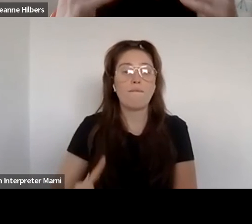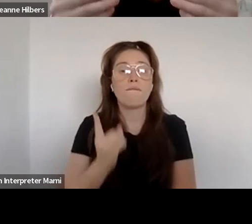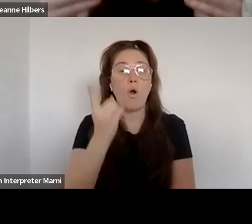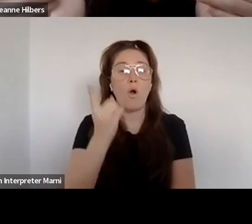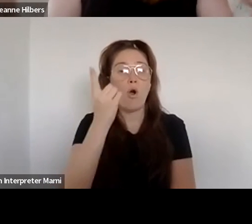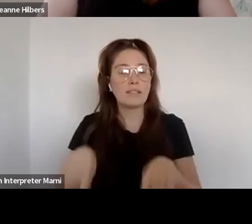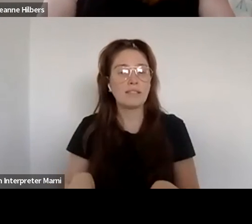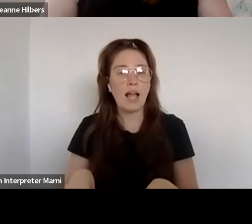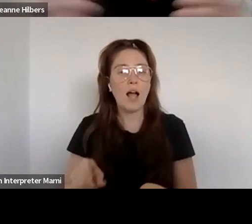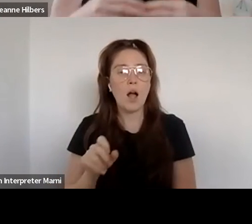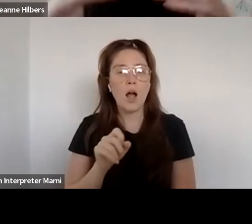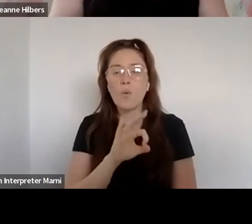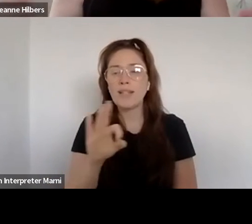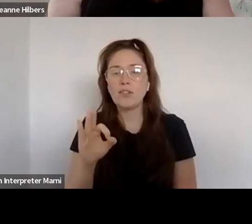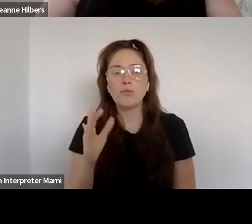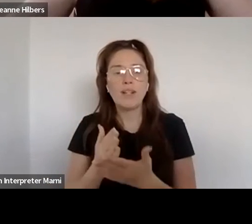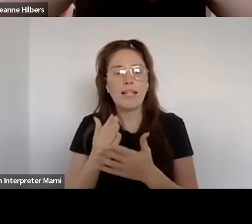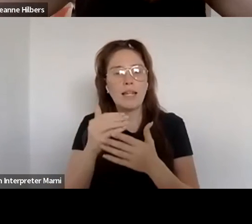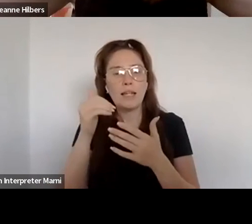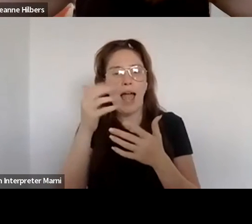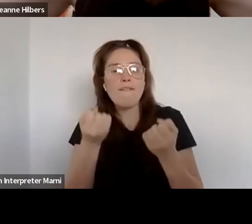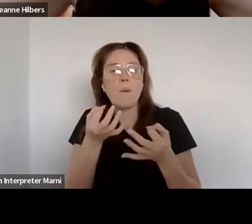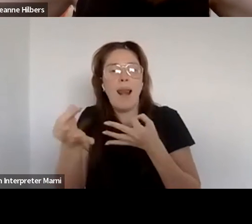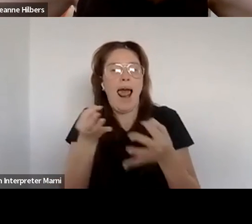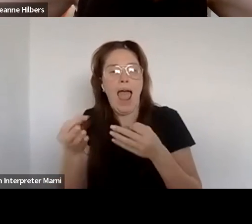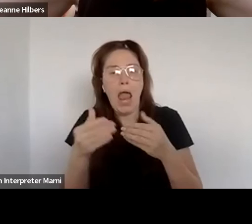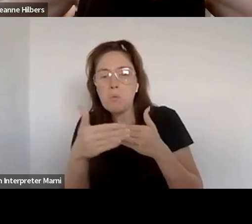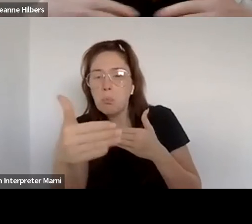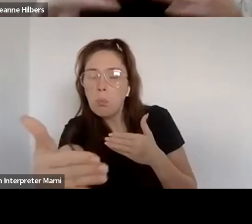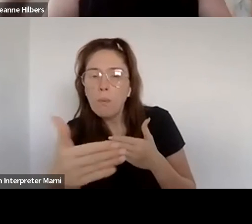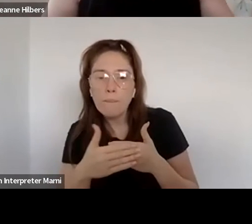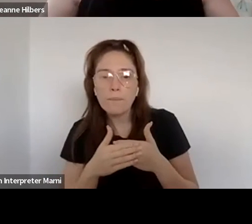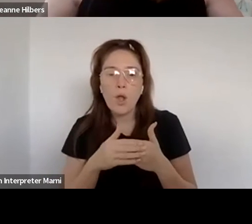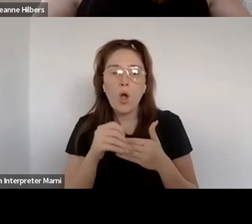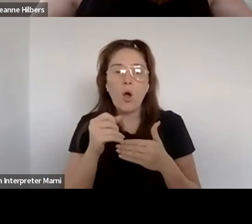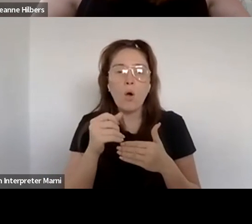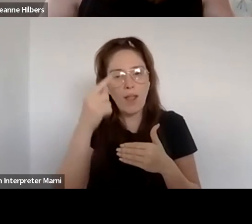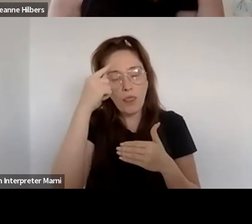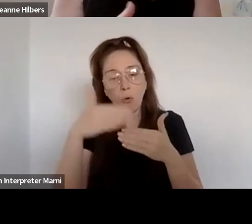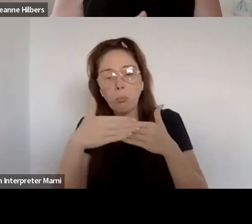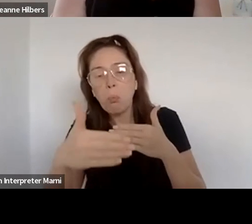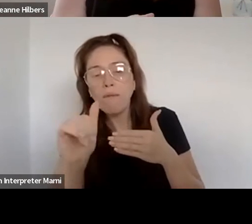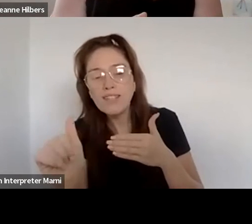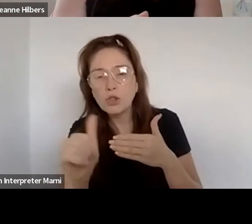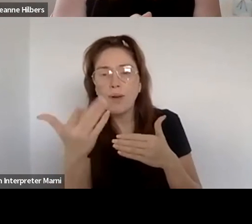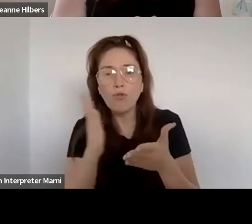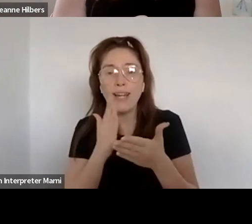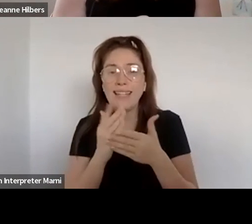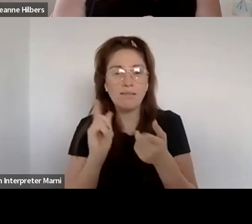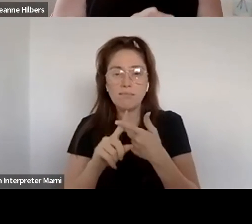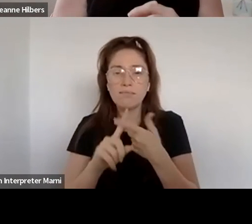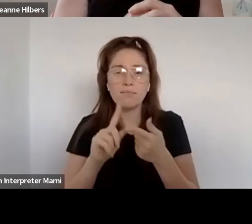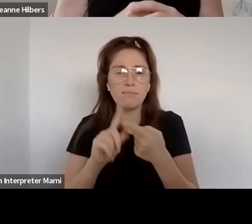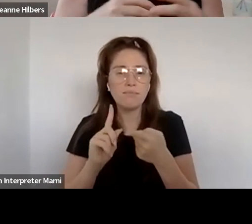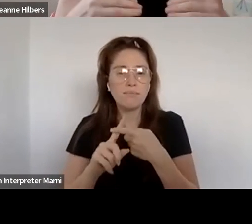we didn't really know where we were going, and it's already ended up a whole lot further than we ever expected in this conversation that's being had